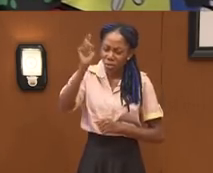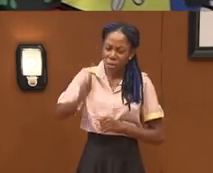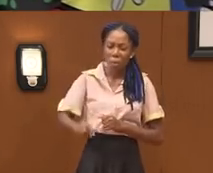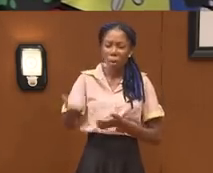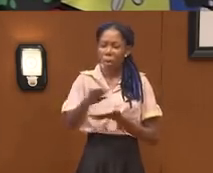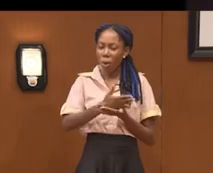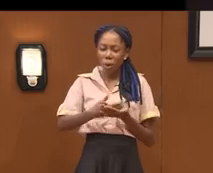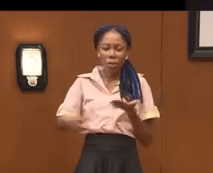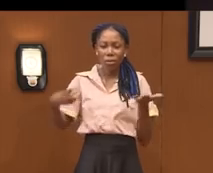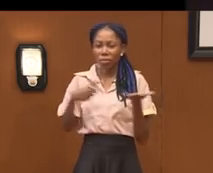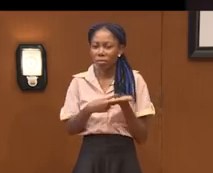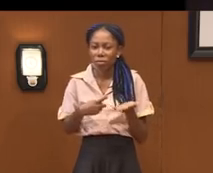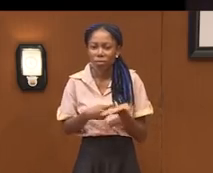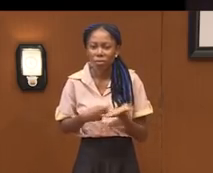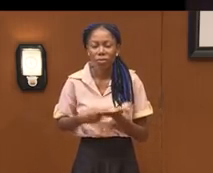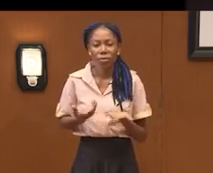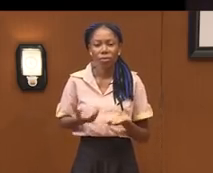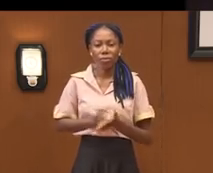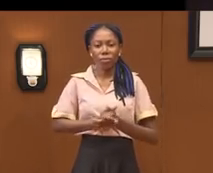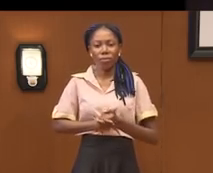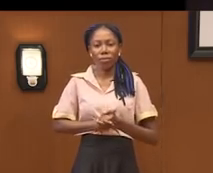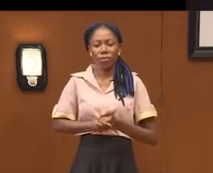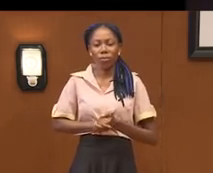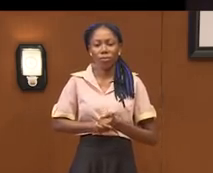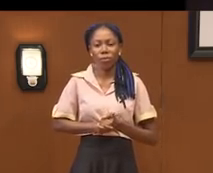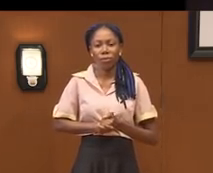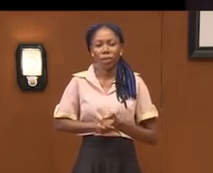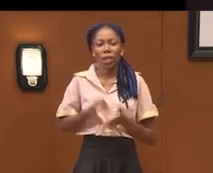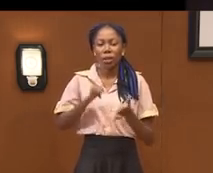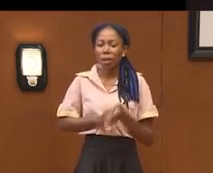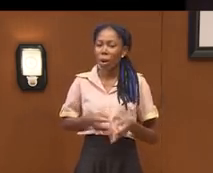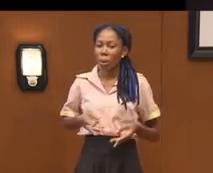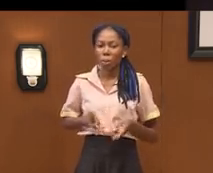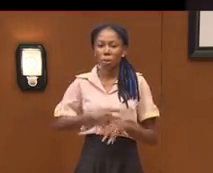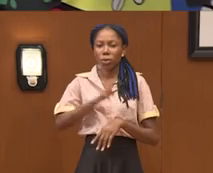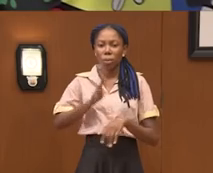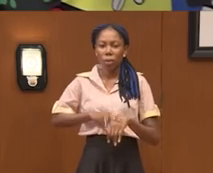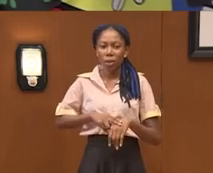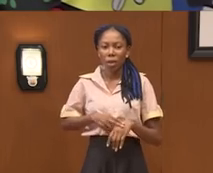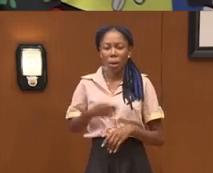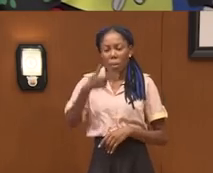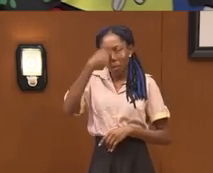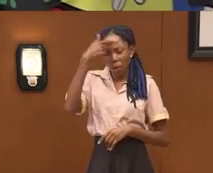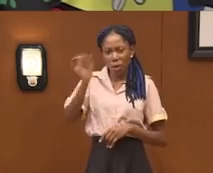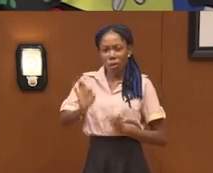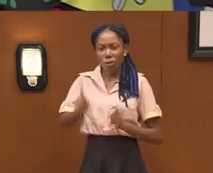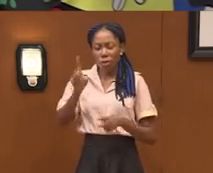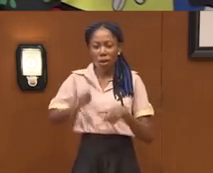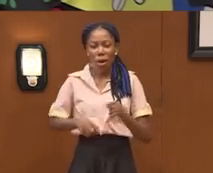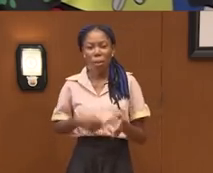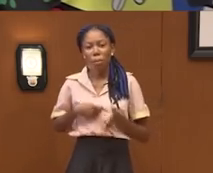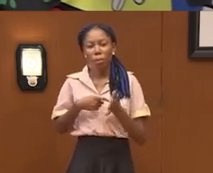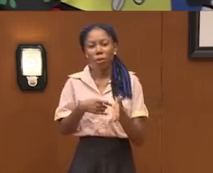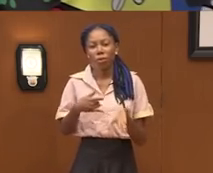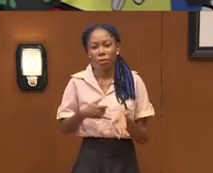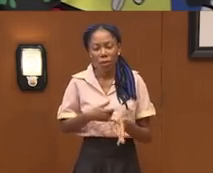evidence of payments. Do you understand me? Yes, ma'am. That's the way it should be. Because if you can't prove that